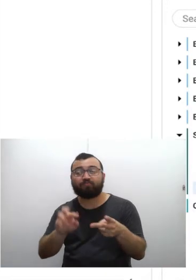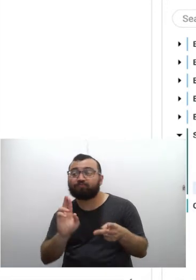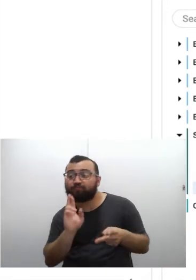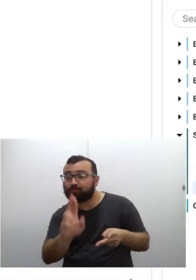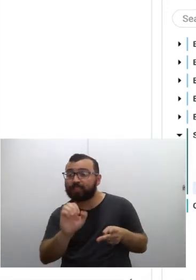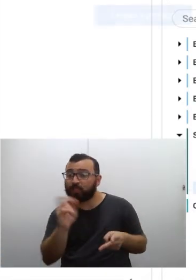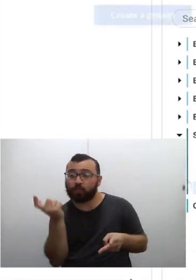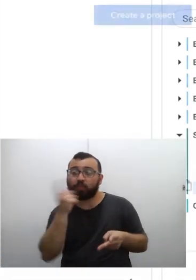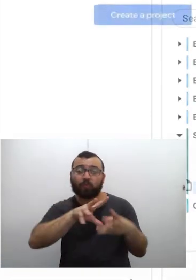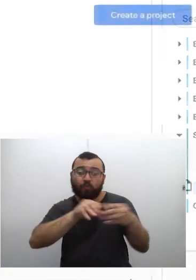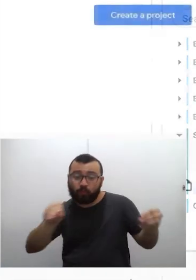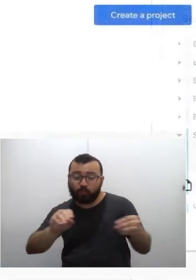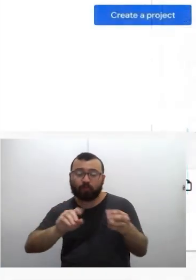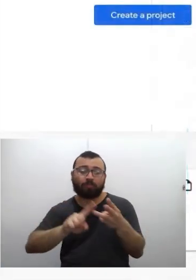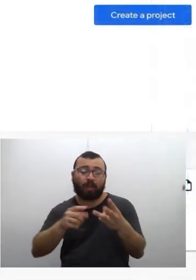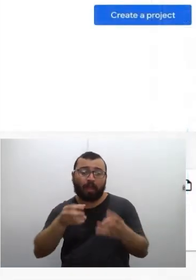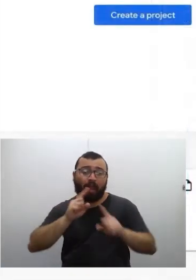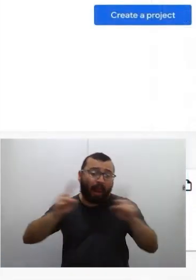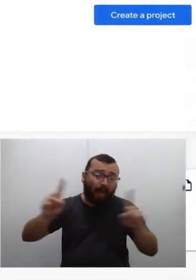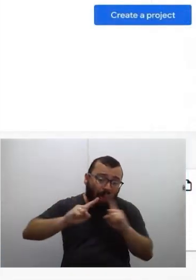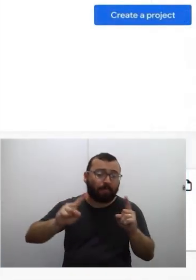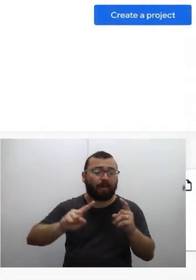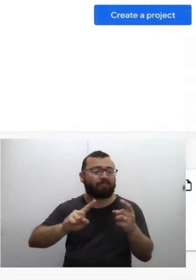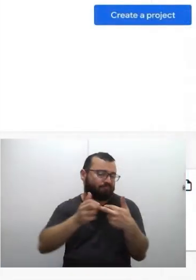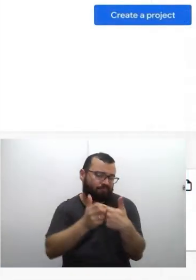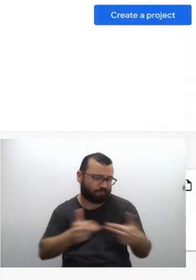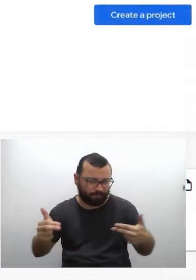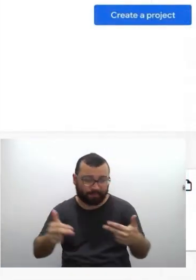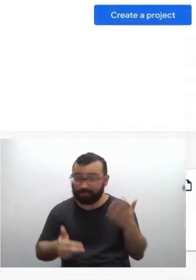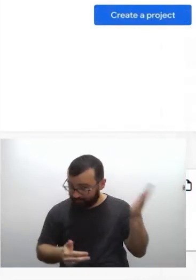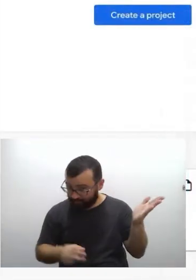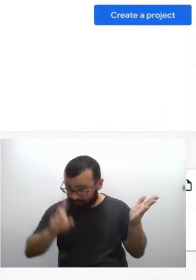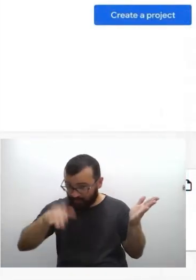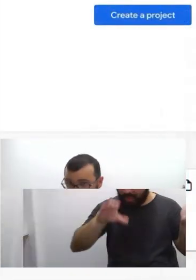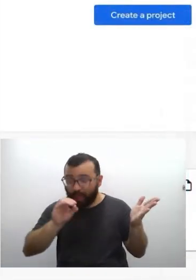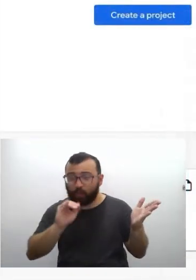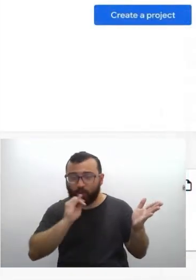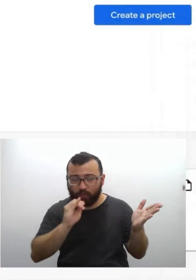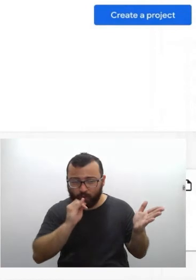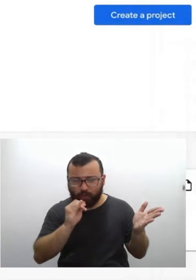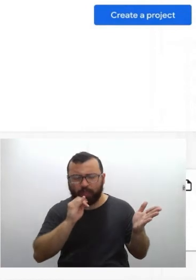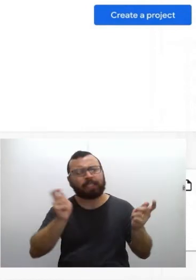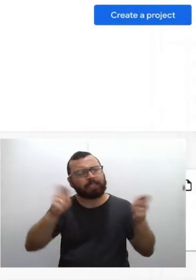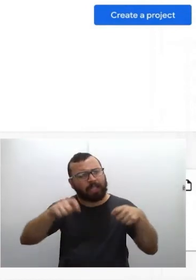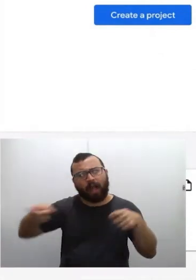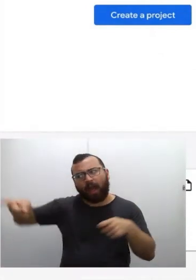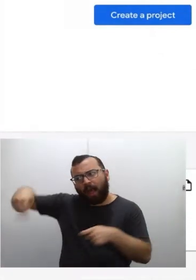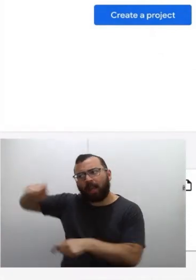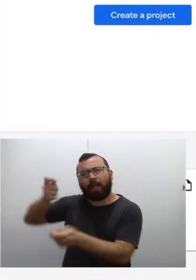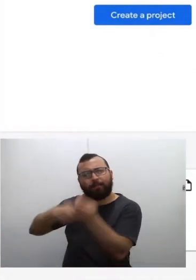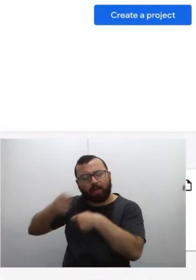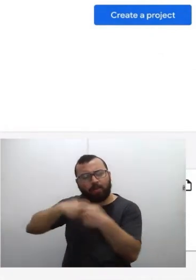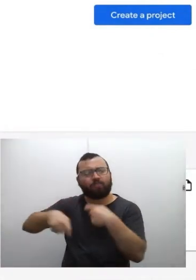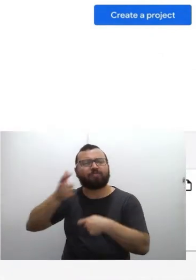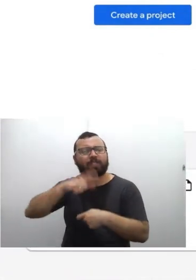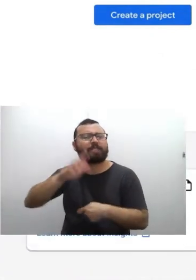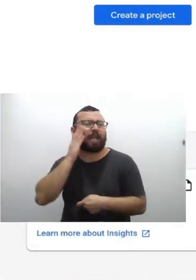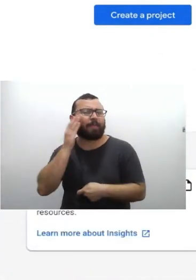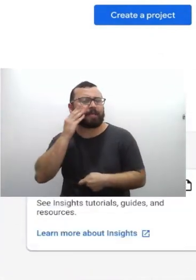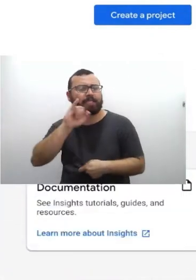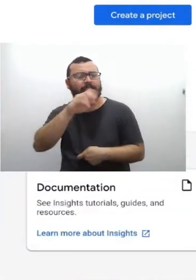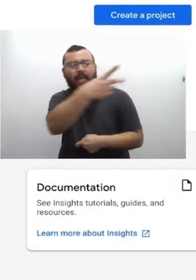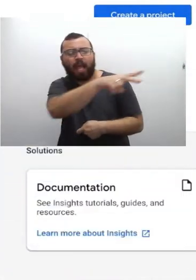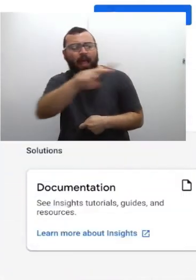a complaint, and much more. As you have seen in this demo, Insights enables businesses to hear what customers are saying to